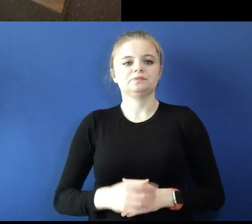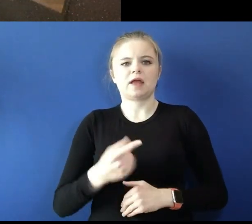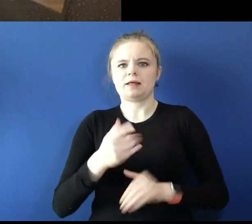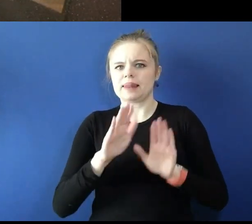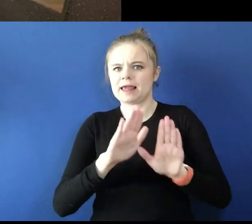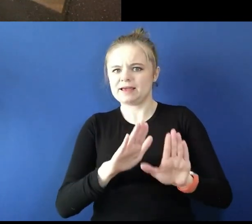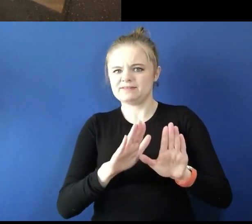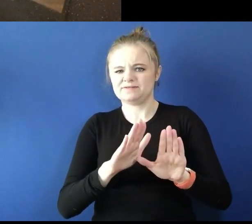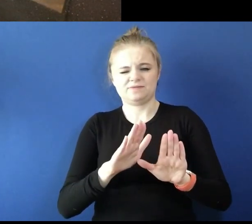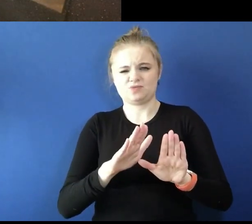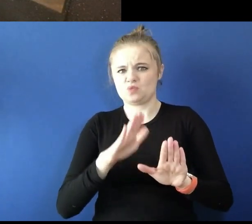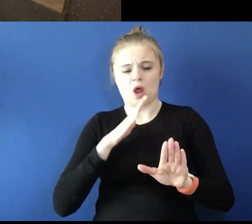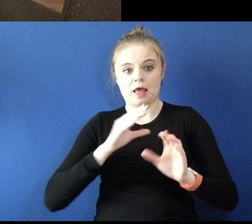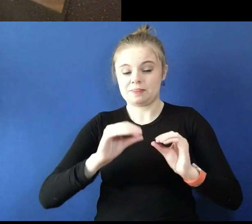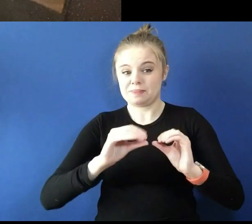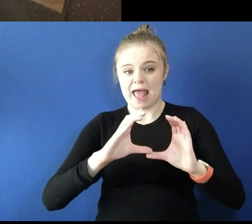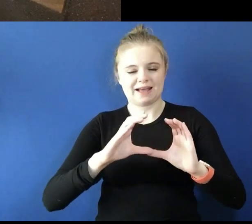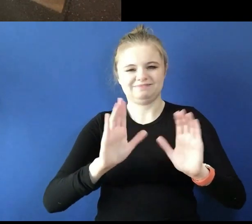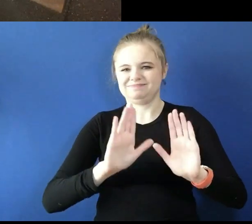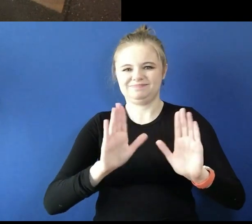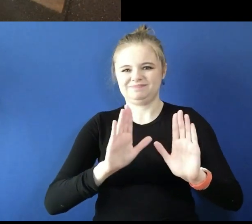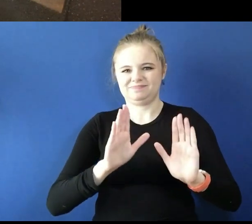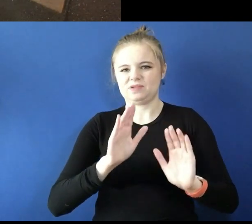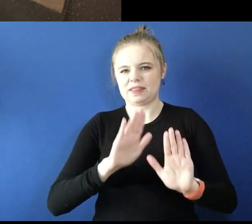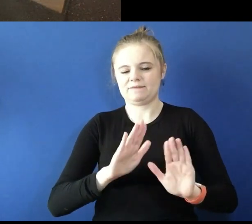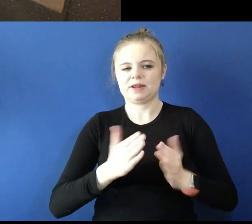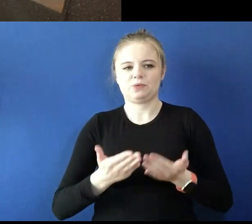because I don't want them too thick, because I want them to be able to cook.